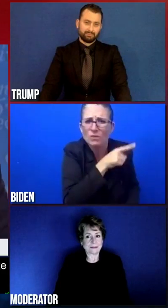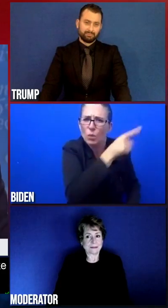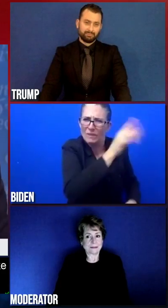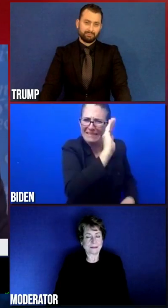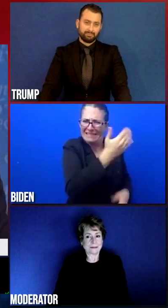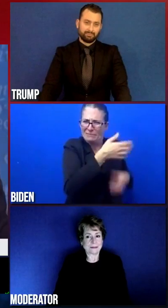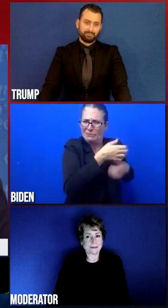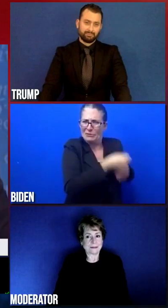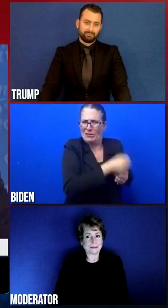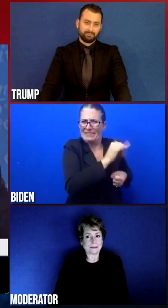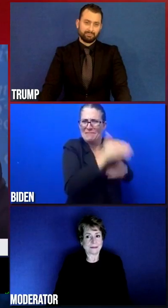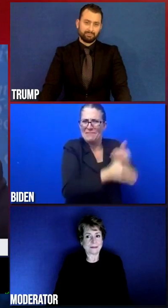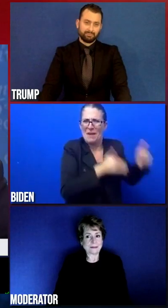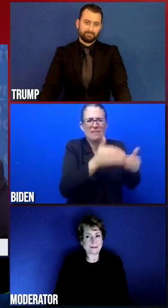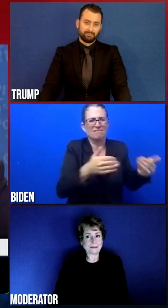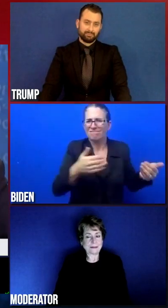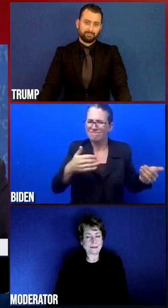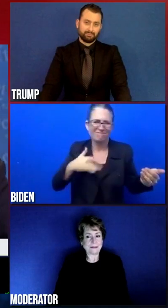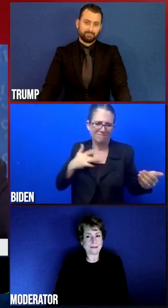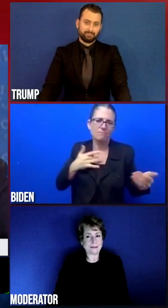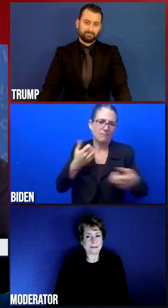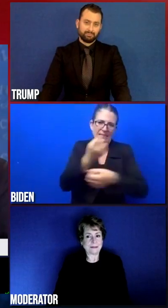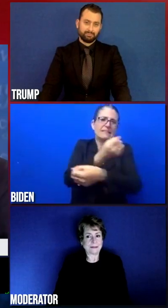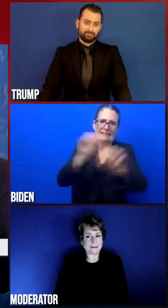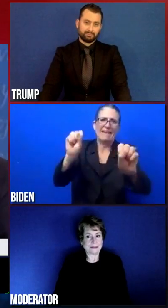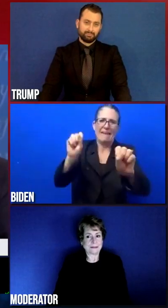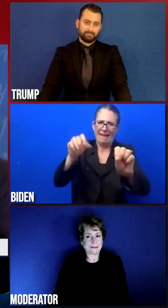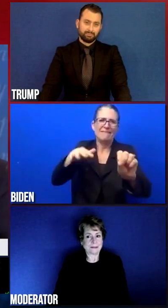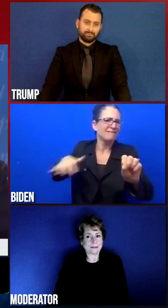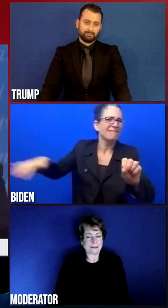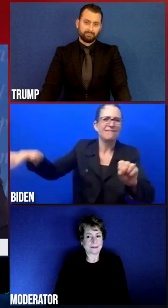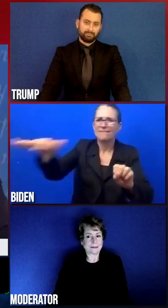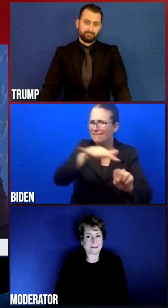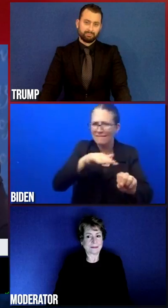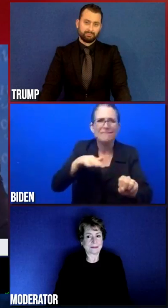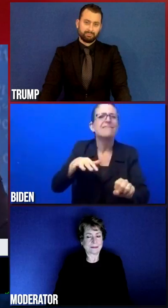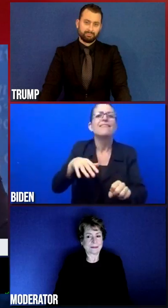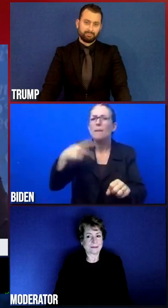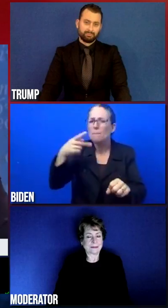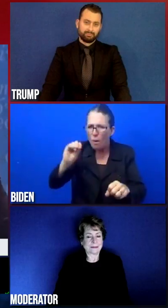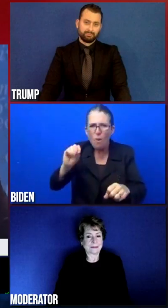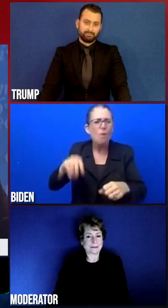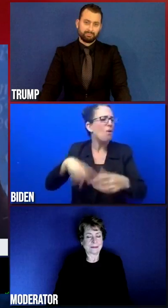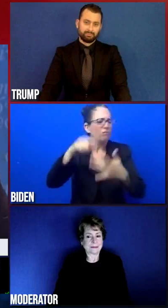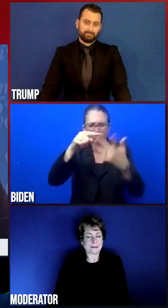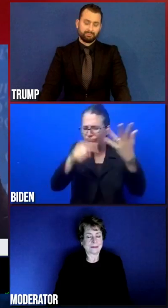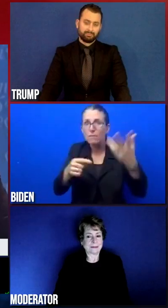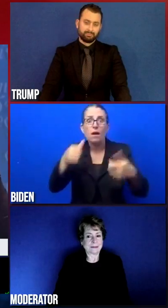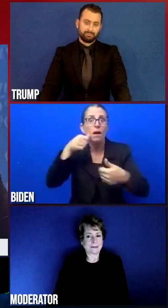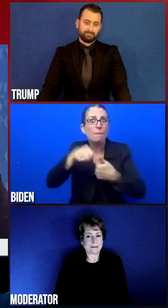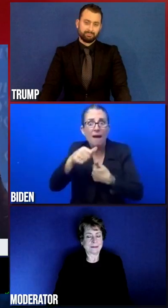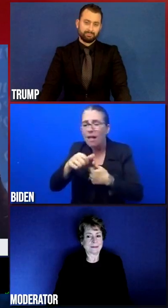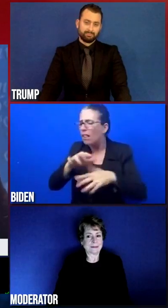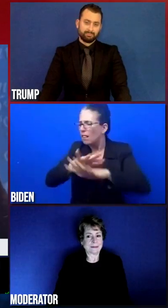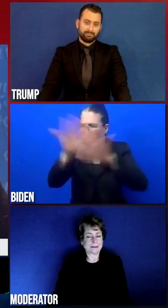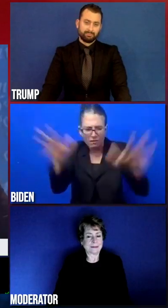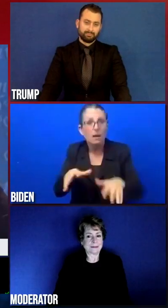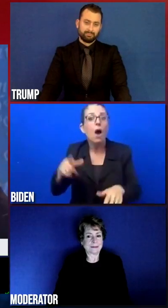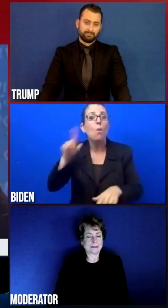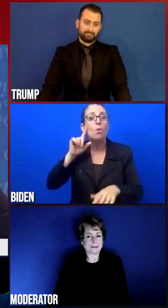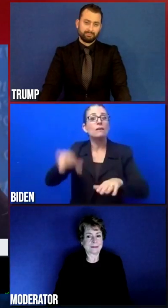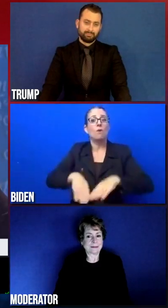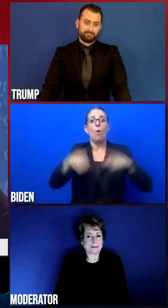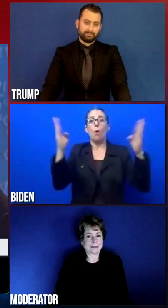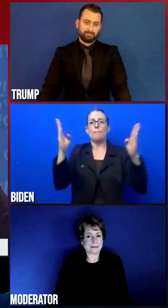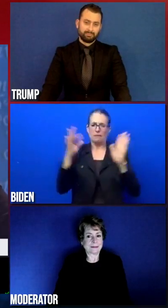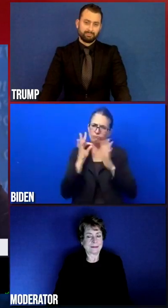counted. And this is all about trying to dissuade people from voting because he's trying to scare people into thinking that it's